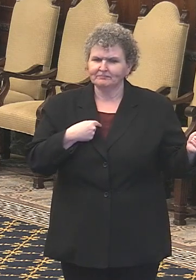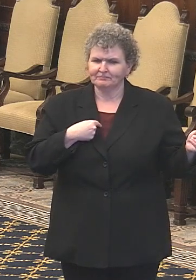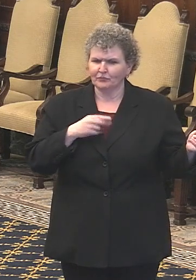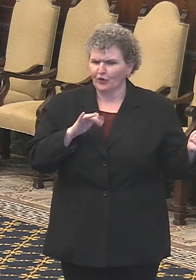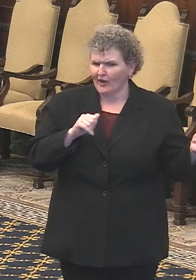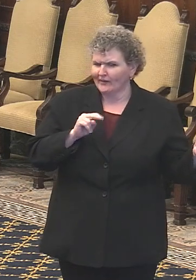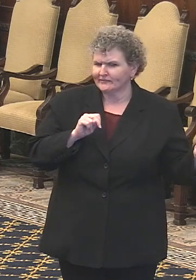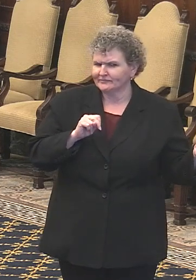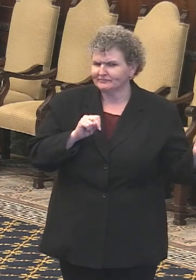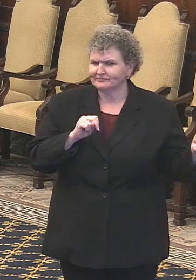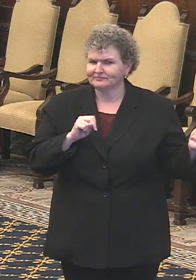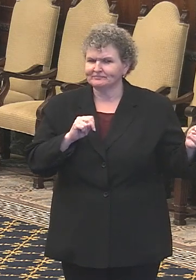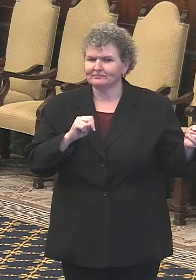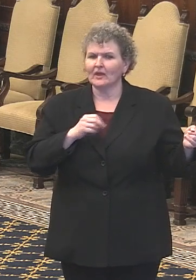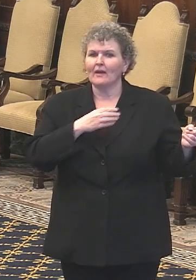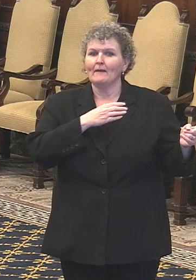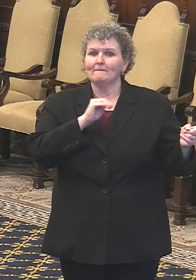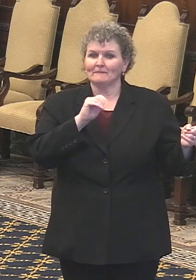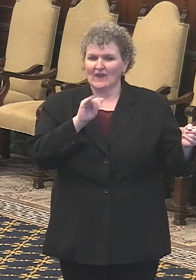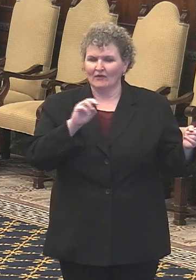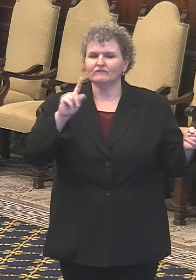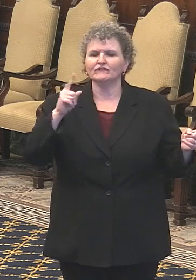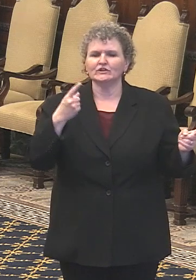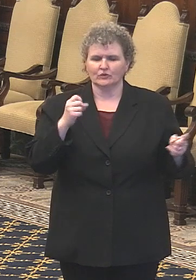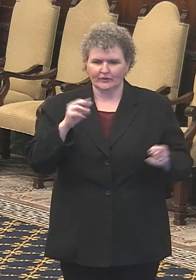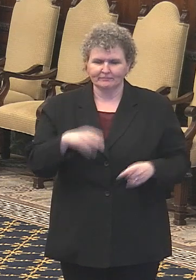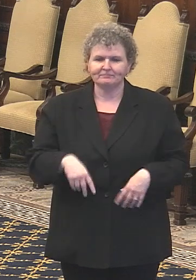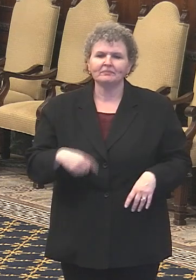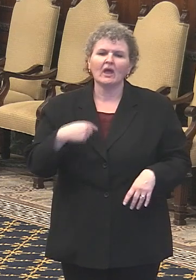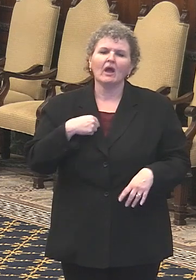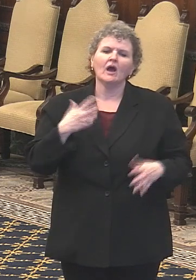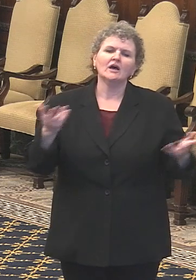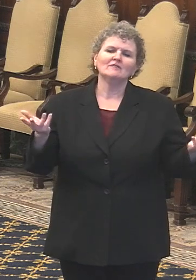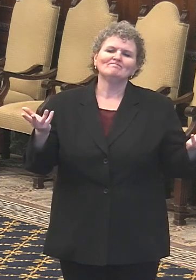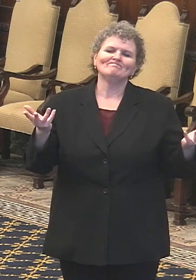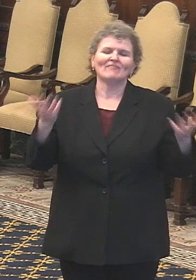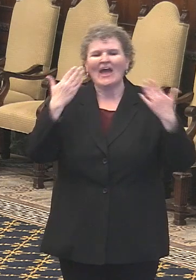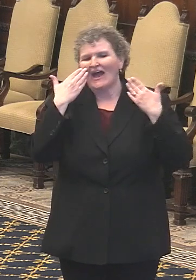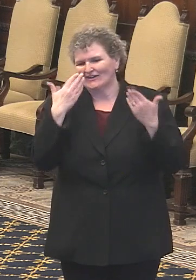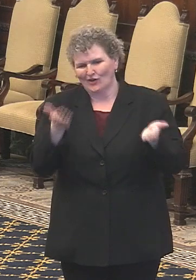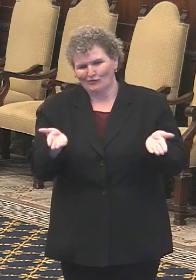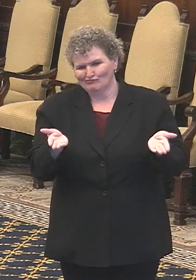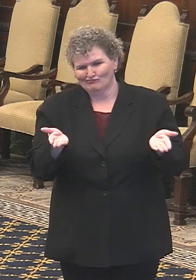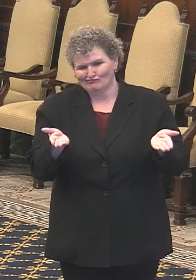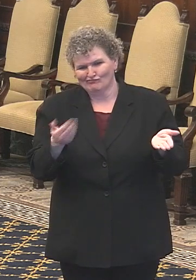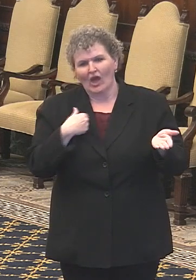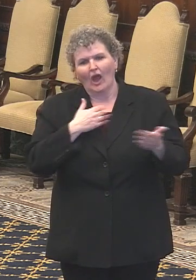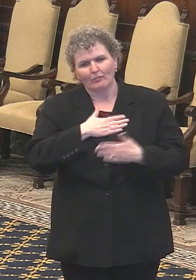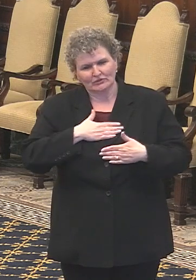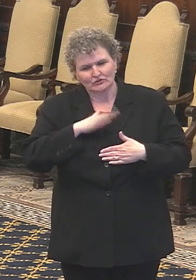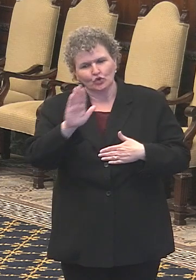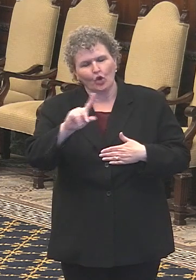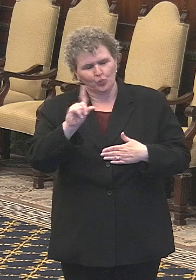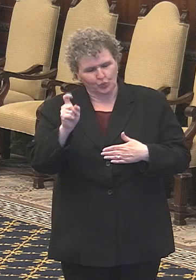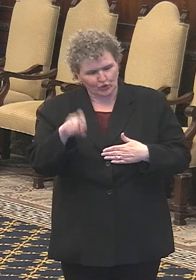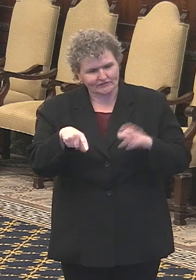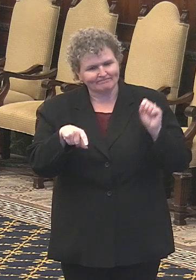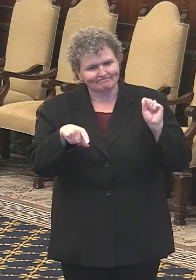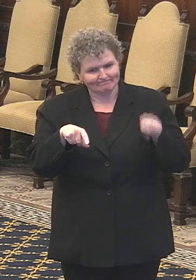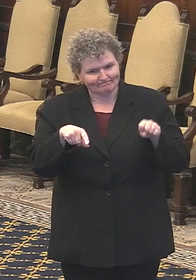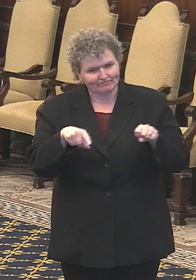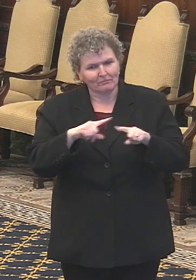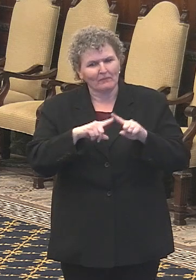Mayor, you want to tackle that? Yeah, I don't really know. I mean, I appreciate the question, and it's not an uncommon question in when you're assessing things.